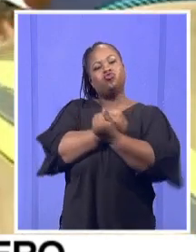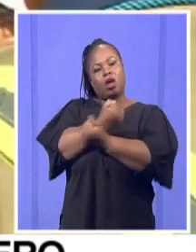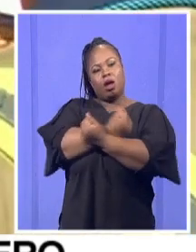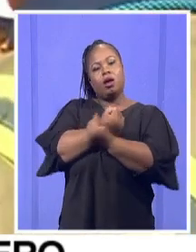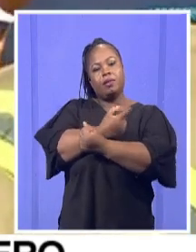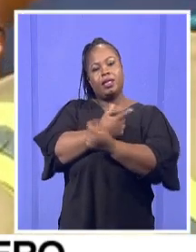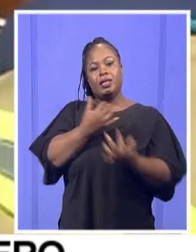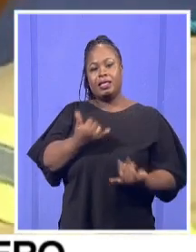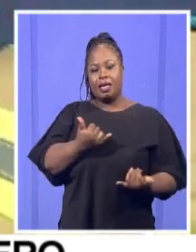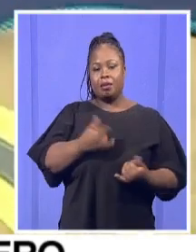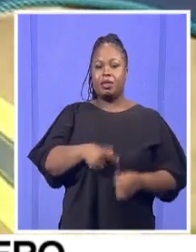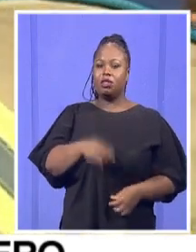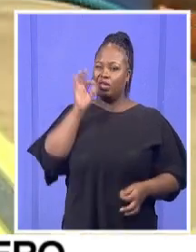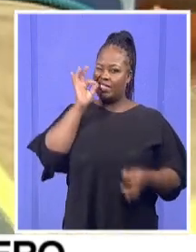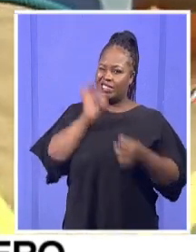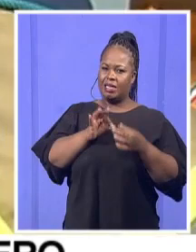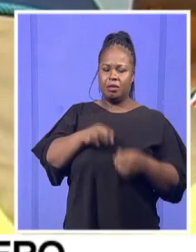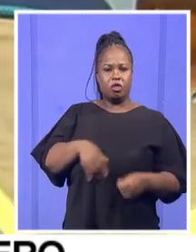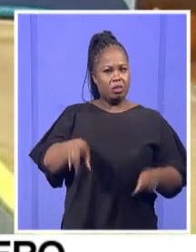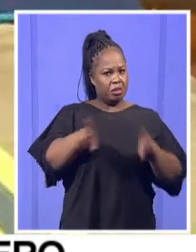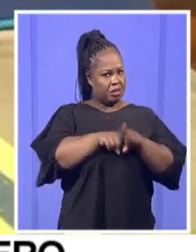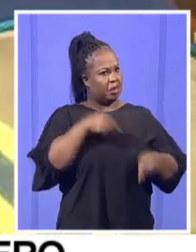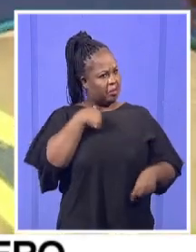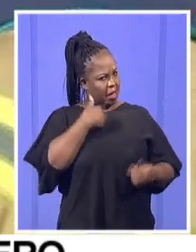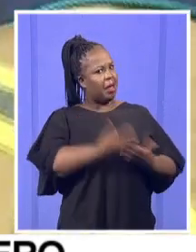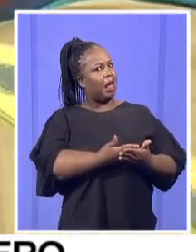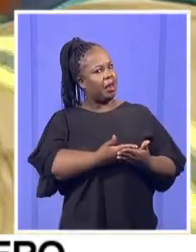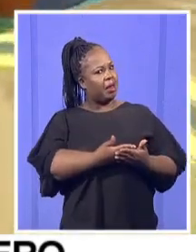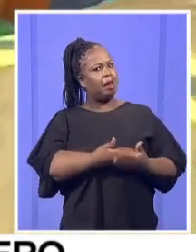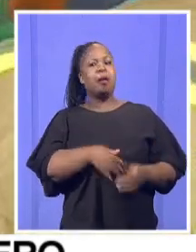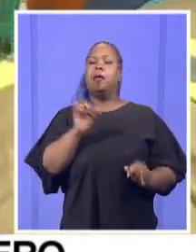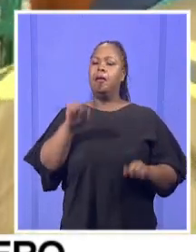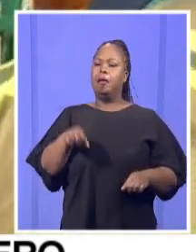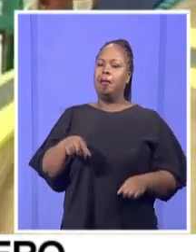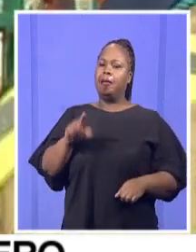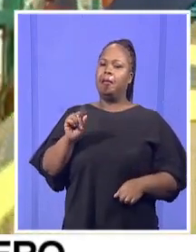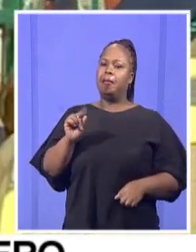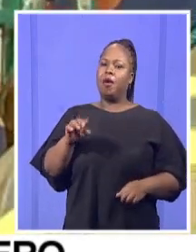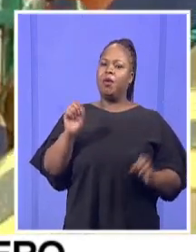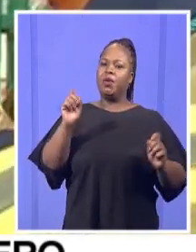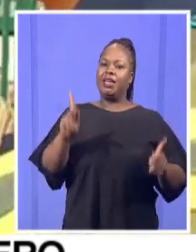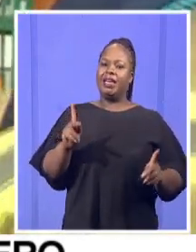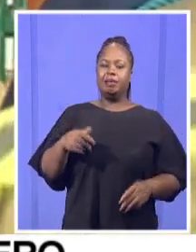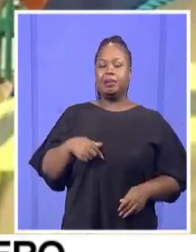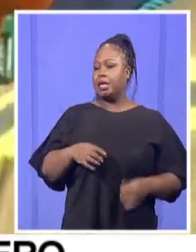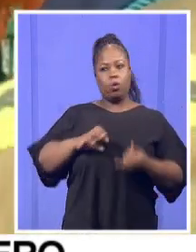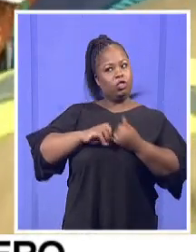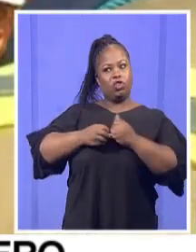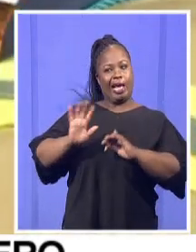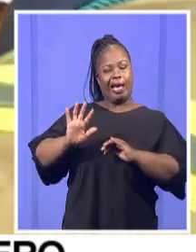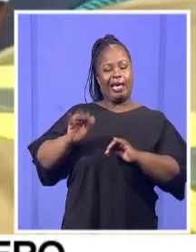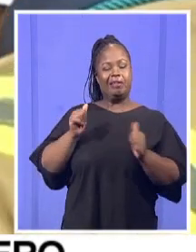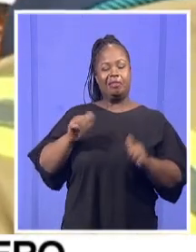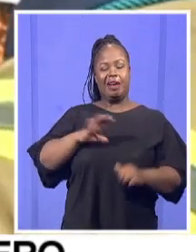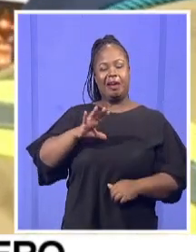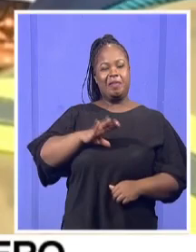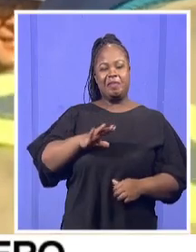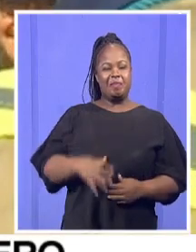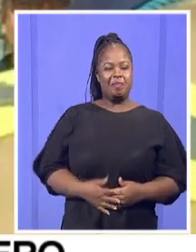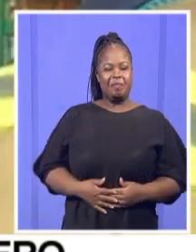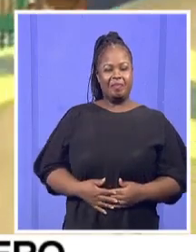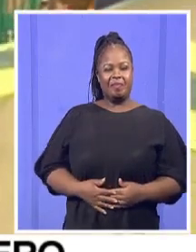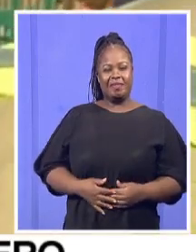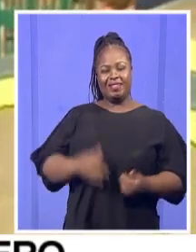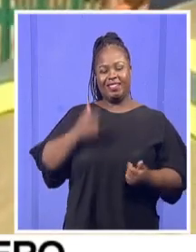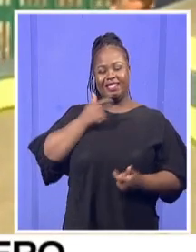and that was actually what we were targeting. So even I could do it. 100%. Yeah. All right. Okay. I'm not going to try, but I could do it as well. With a code